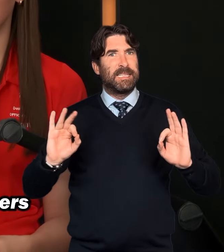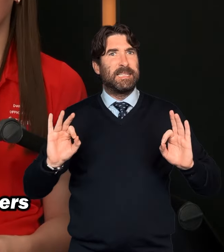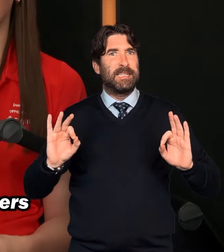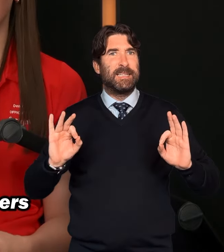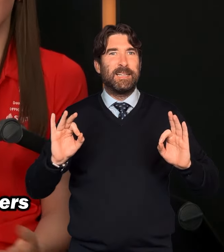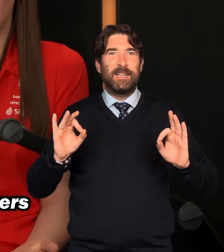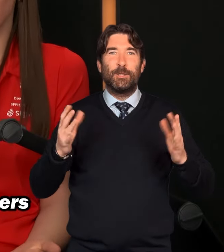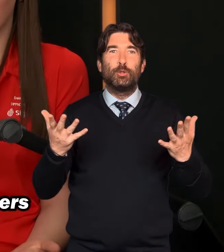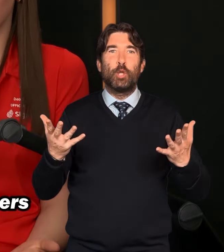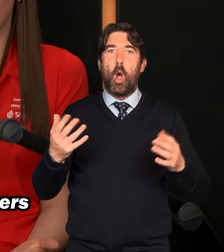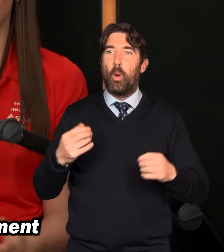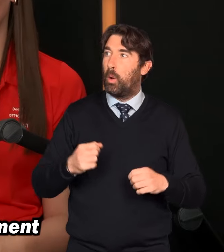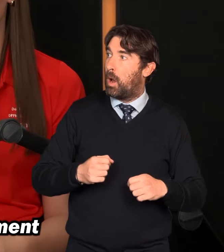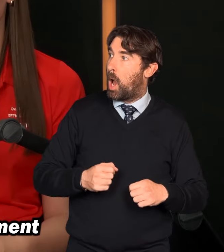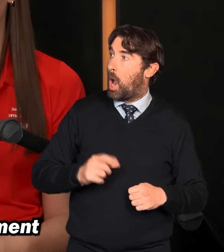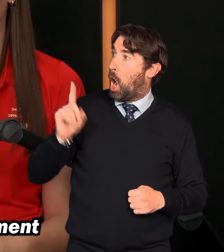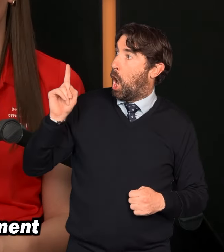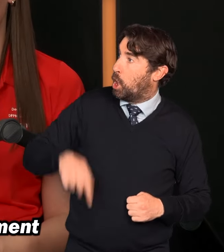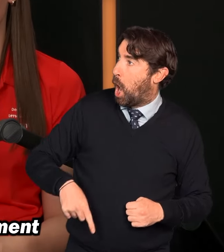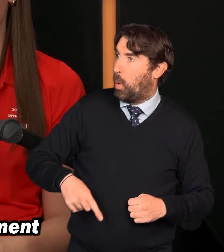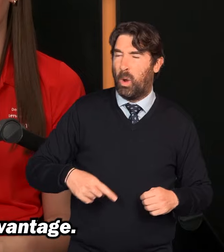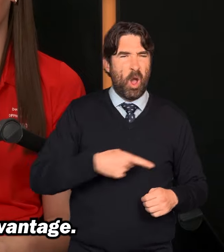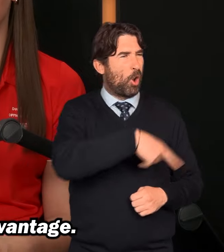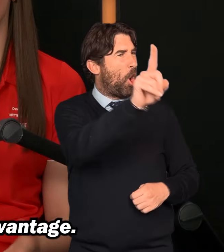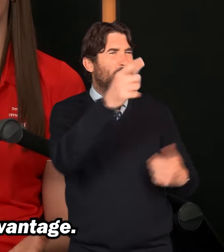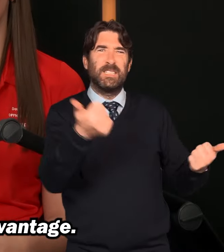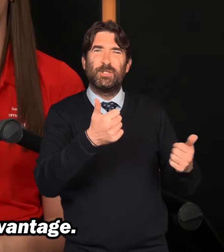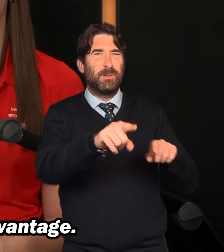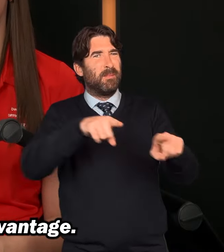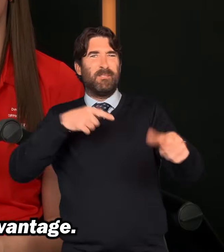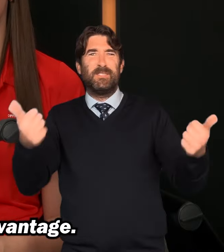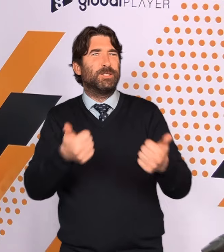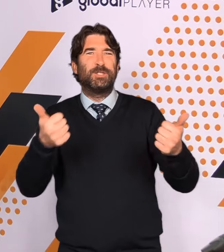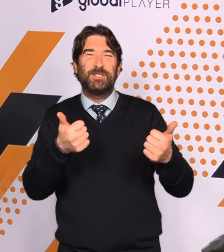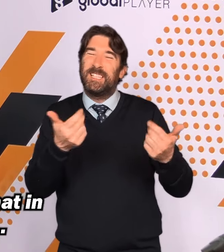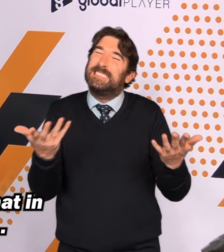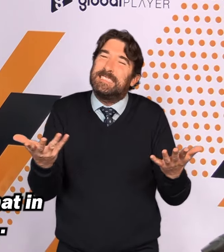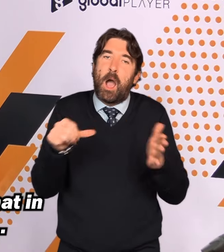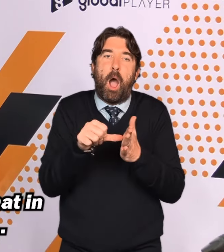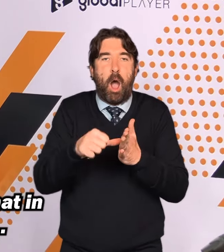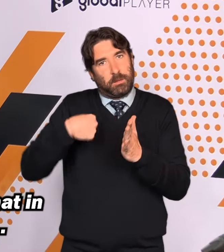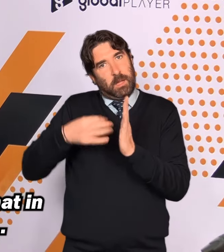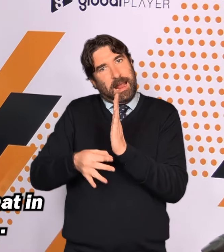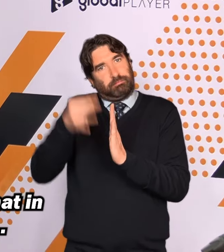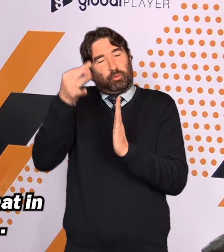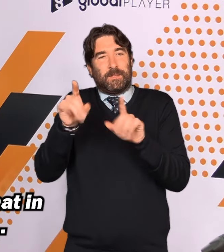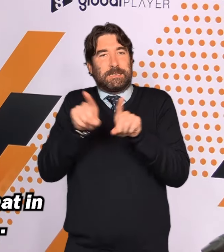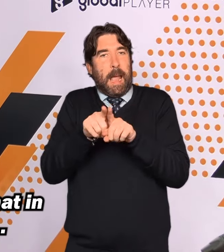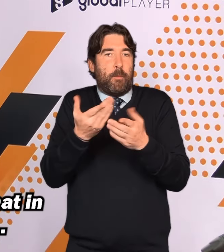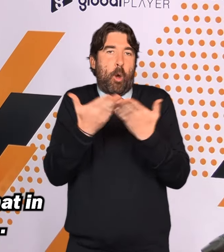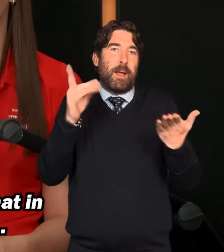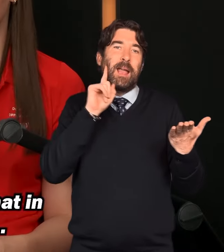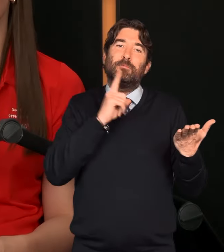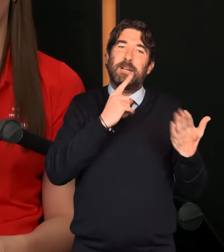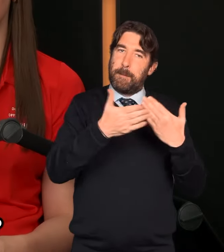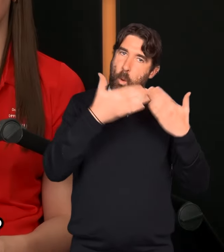that they might even not have the opportunity of using a light at the moment, and that puts them at a disadvantage. Right. So those are the things that in competition